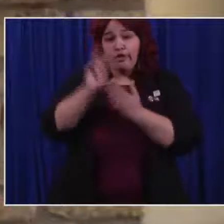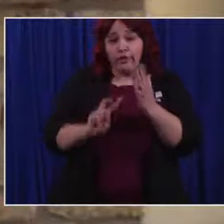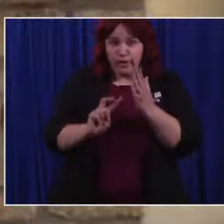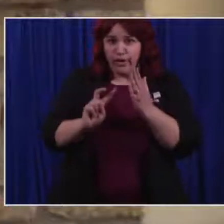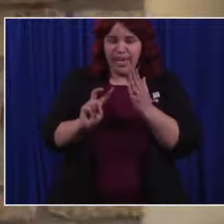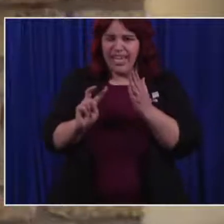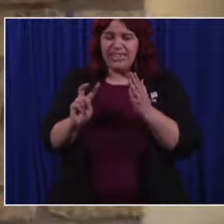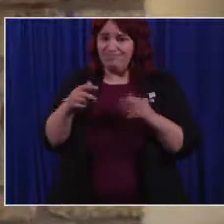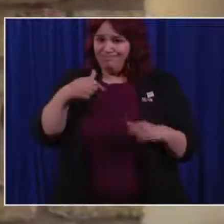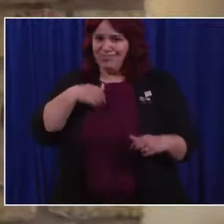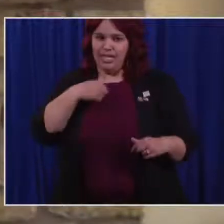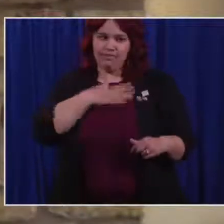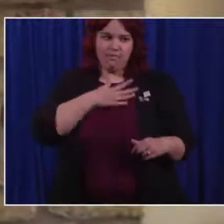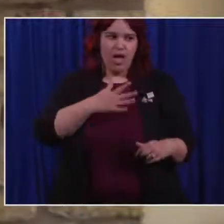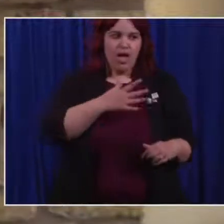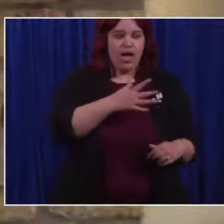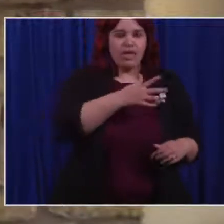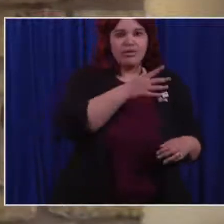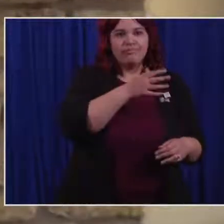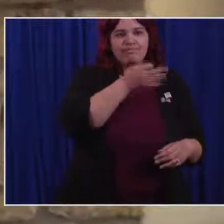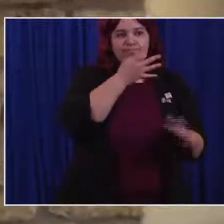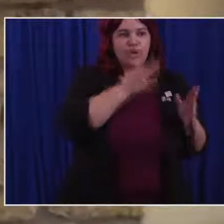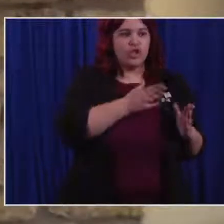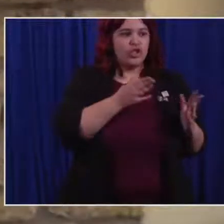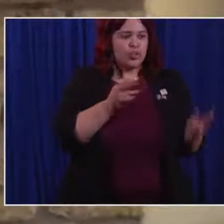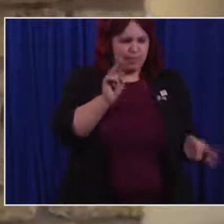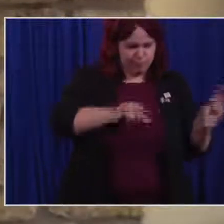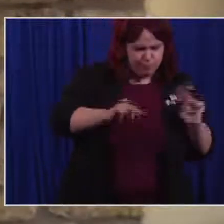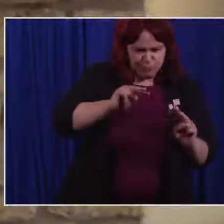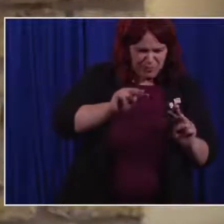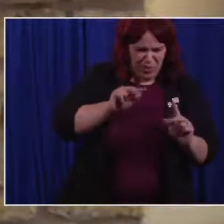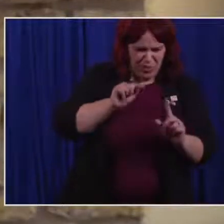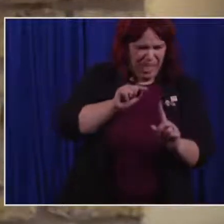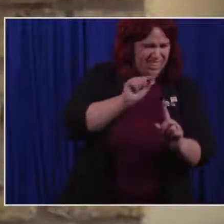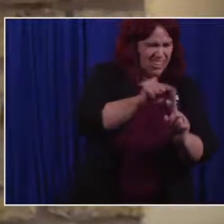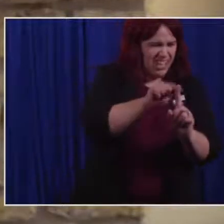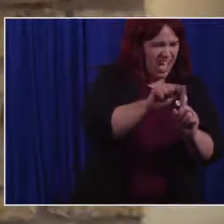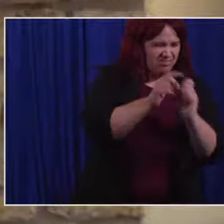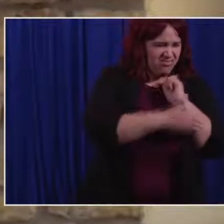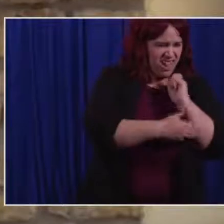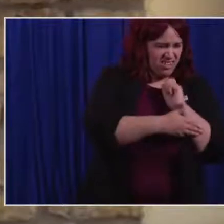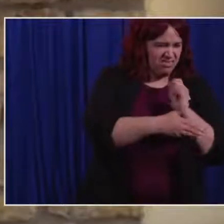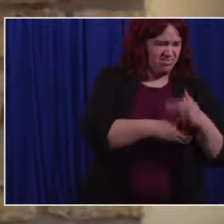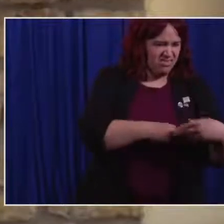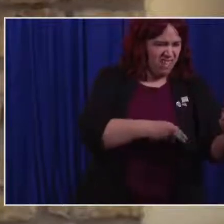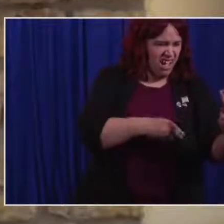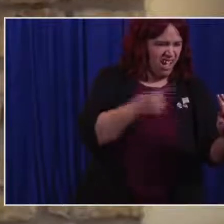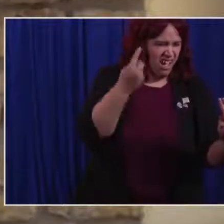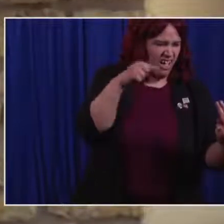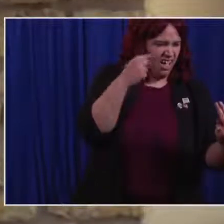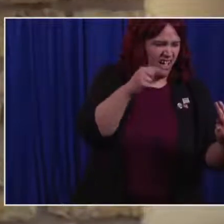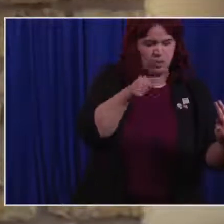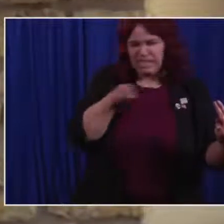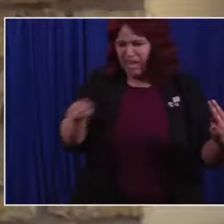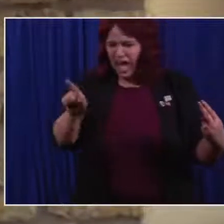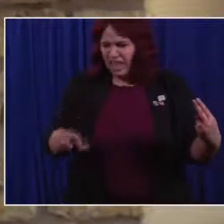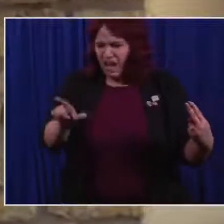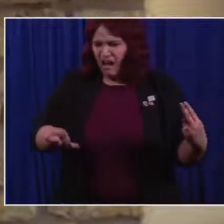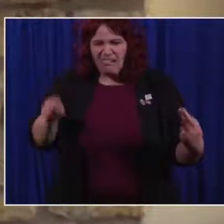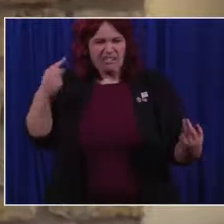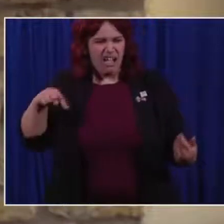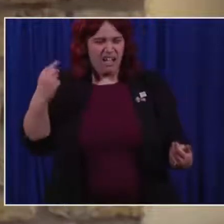higher maybe than another? Because we're sending this vaccine out based 80% of the formula is based on just